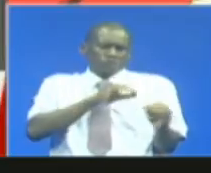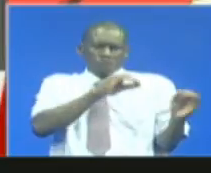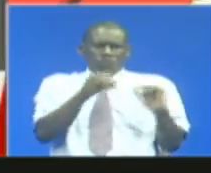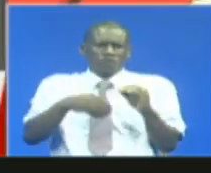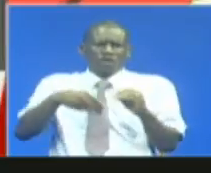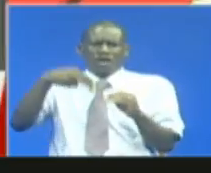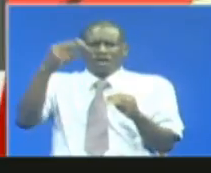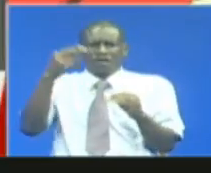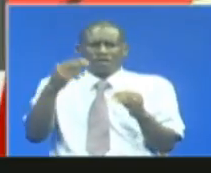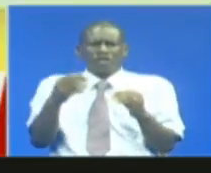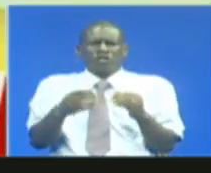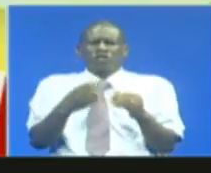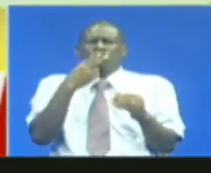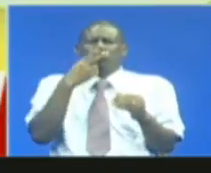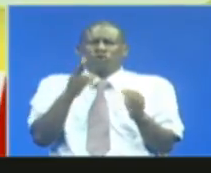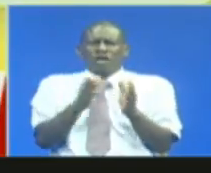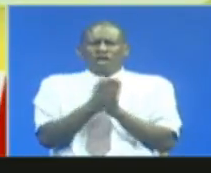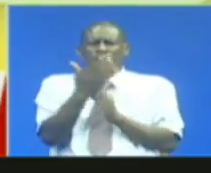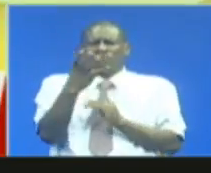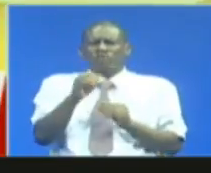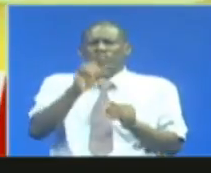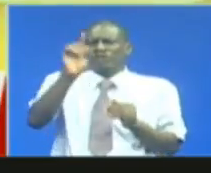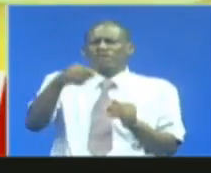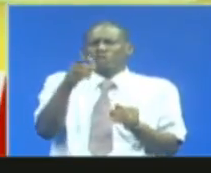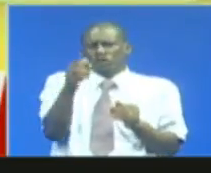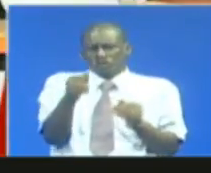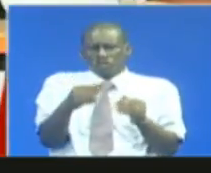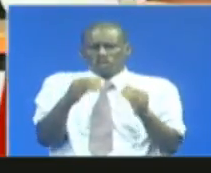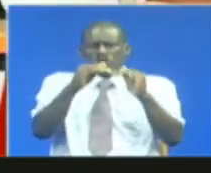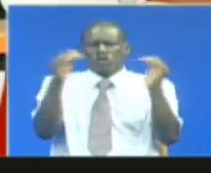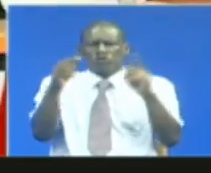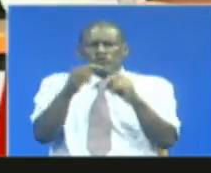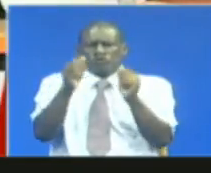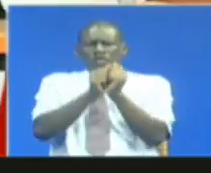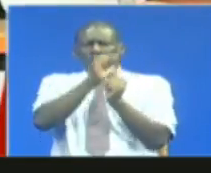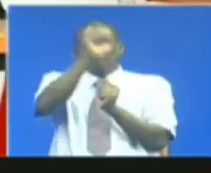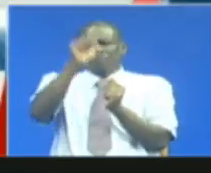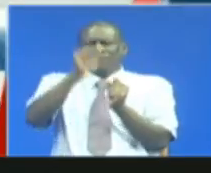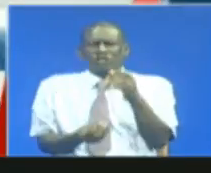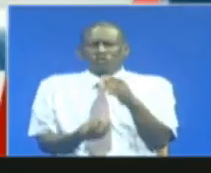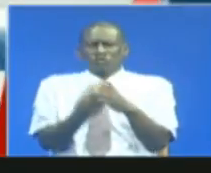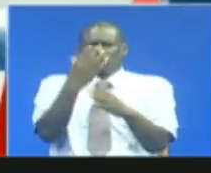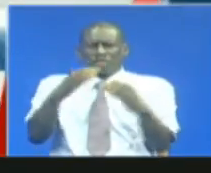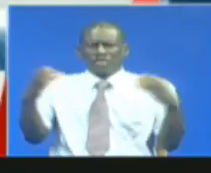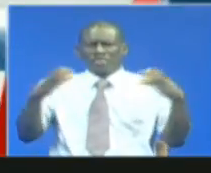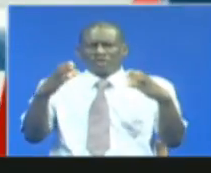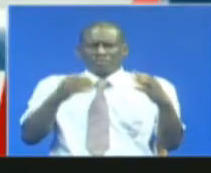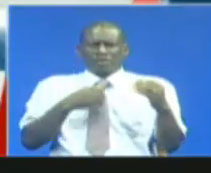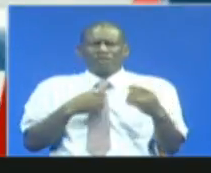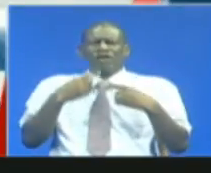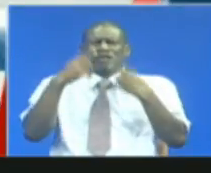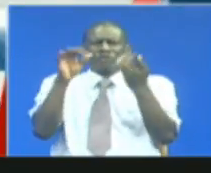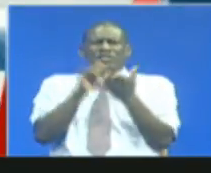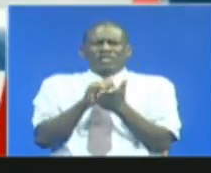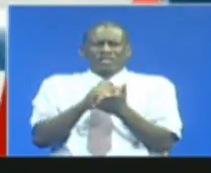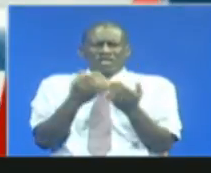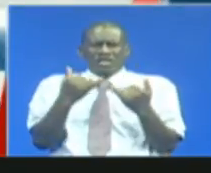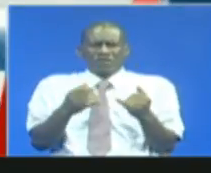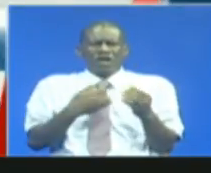shillings to 250 million shillings, equivalent to 10% growth. The company has announced that it has no